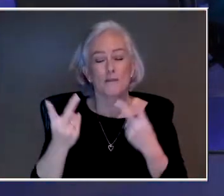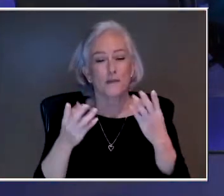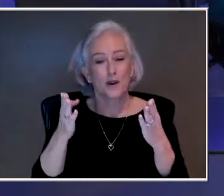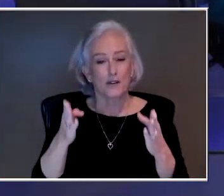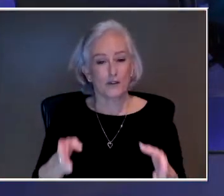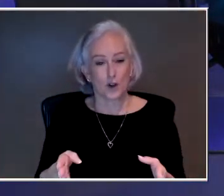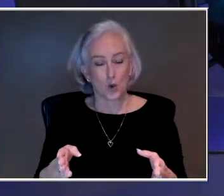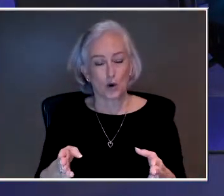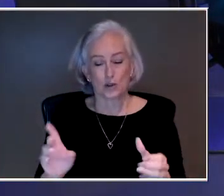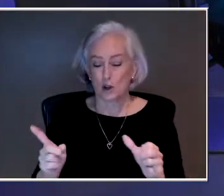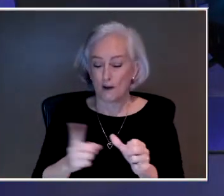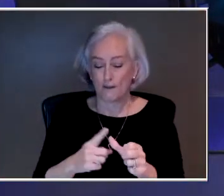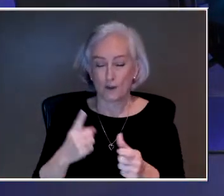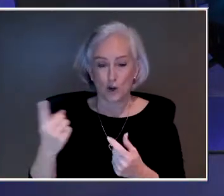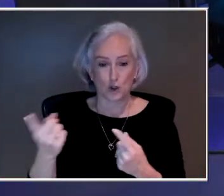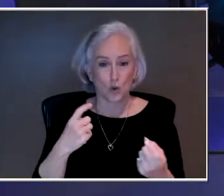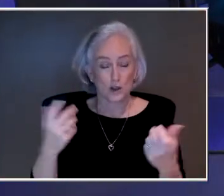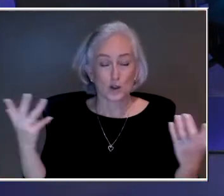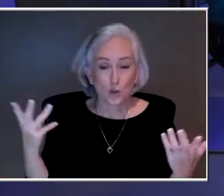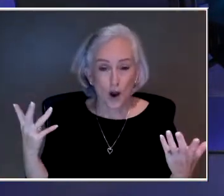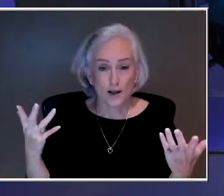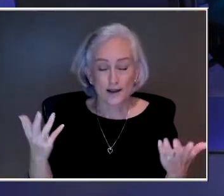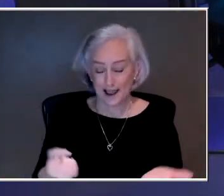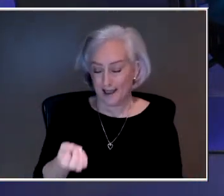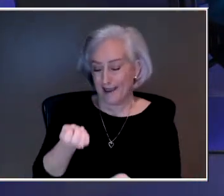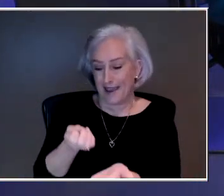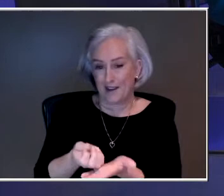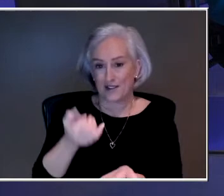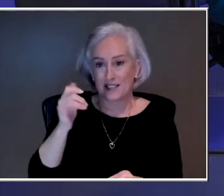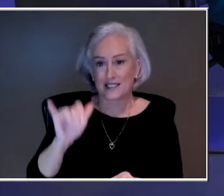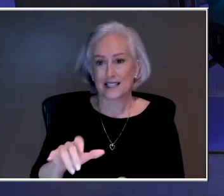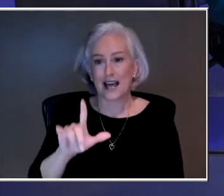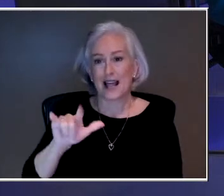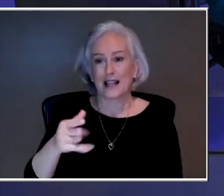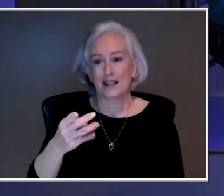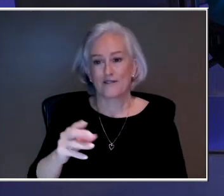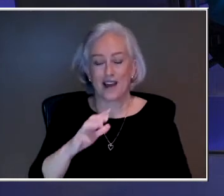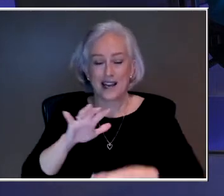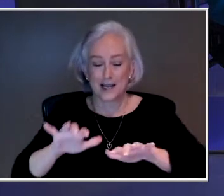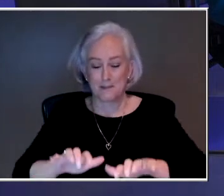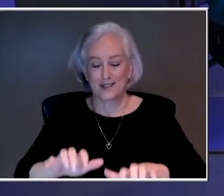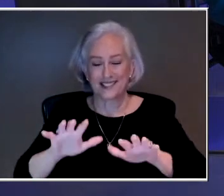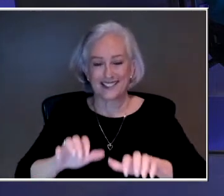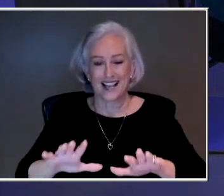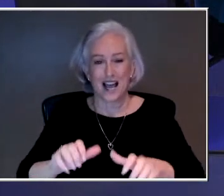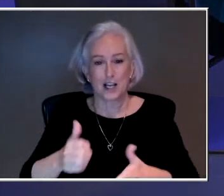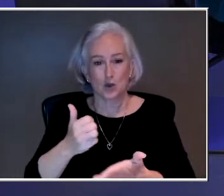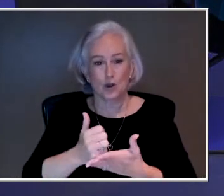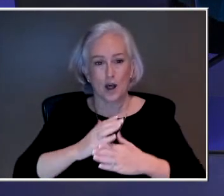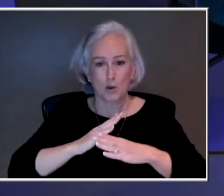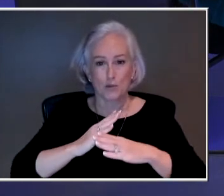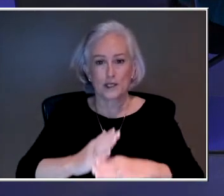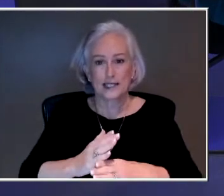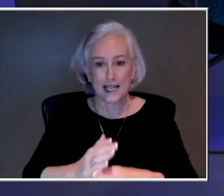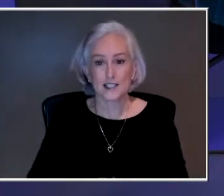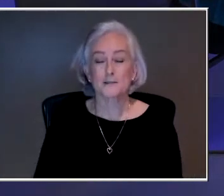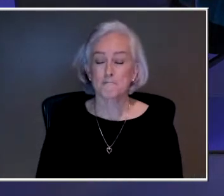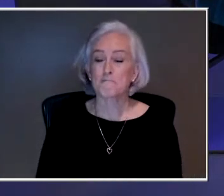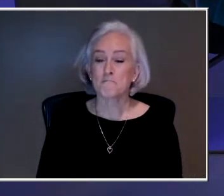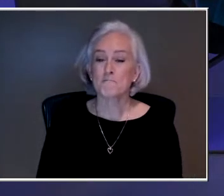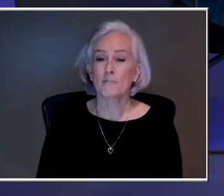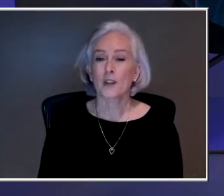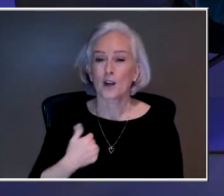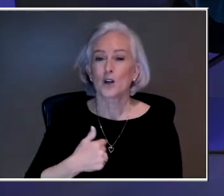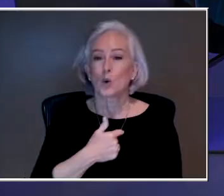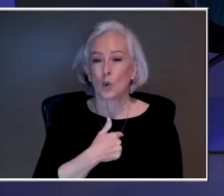is there any evidence that lymphatic massage does anything to prevent lymphedema? Yeah, so we actually use manual